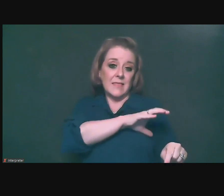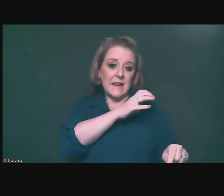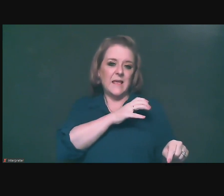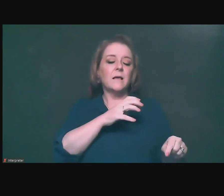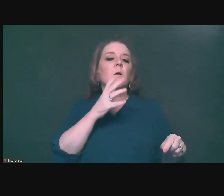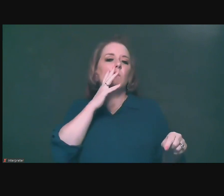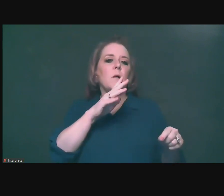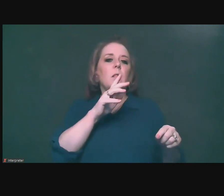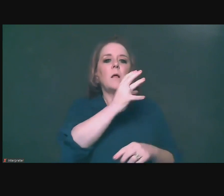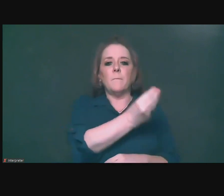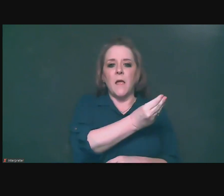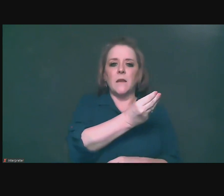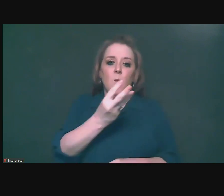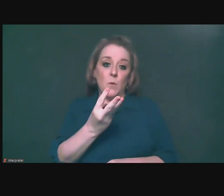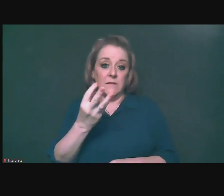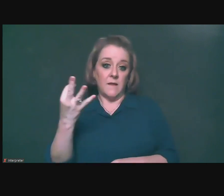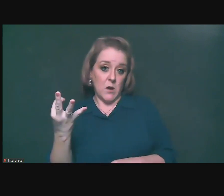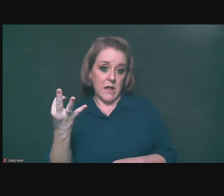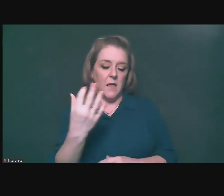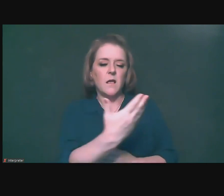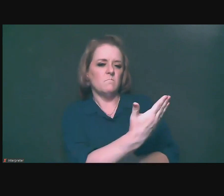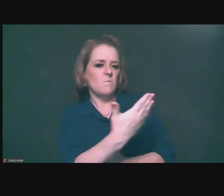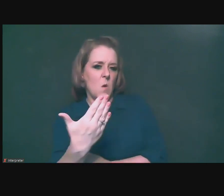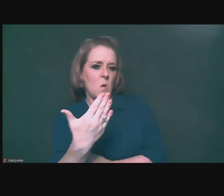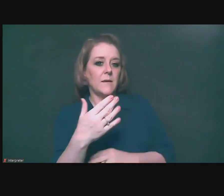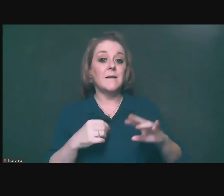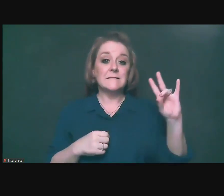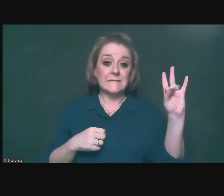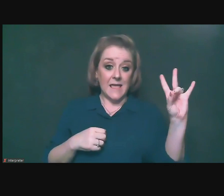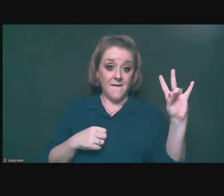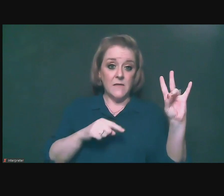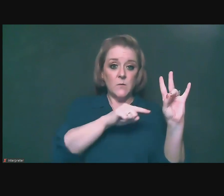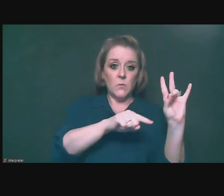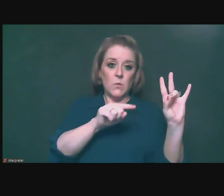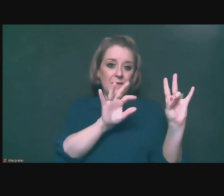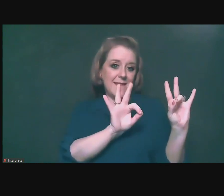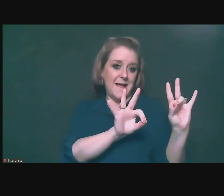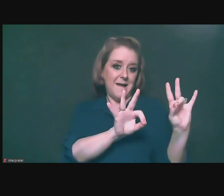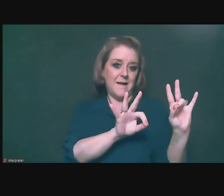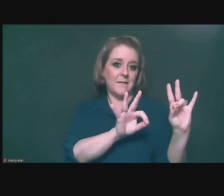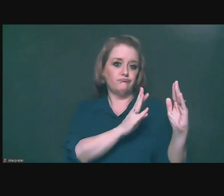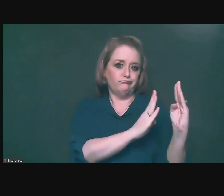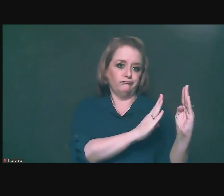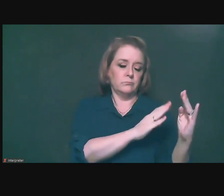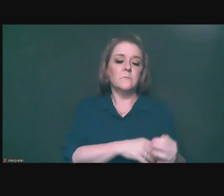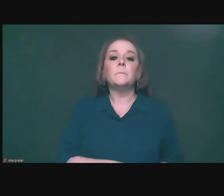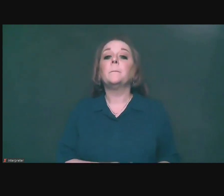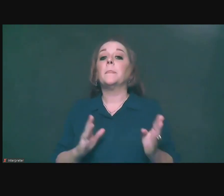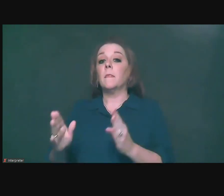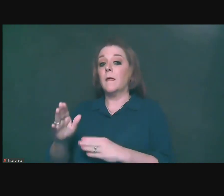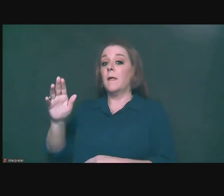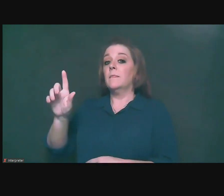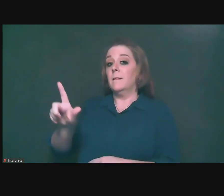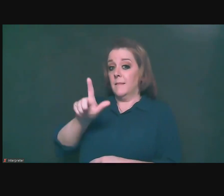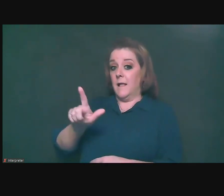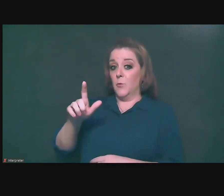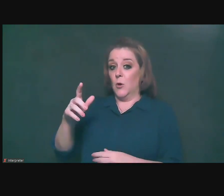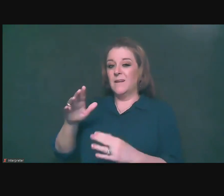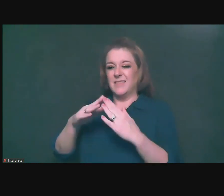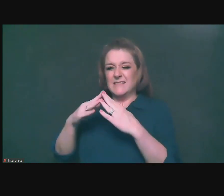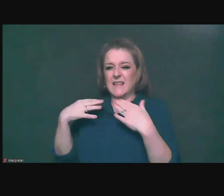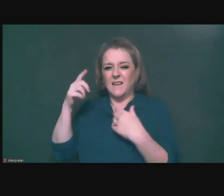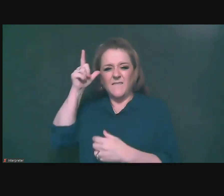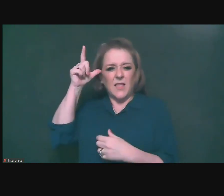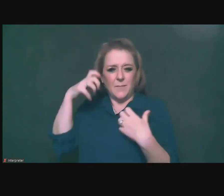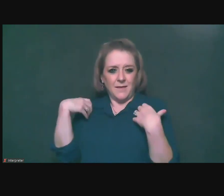Friday schedule, and they are running in the morning from 7 a.m. to 9 a.m. And then the City of Lubbock Health Department clinic